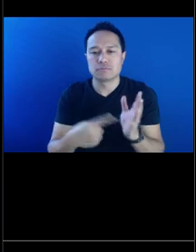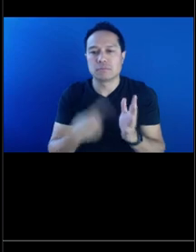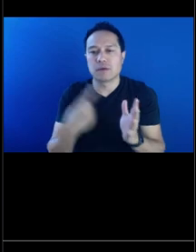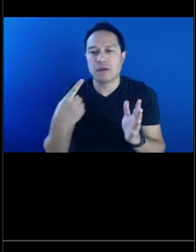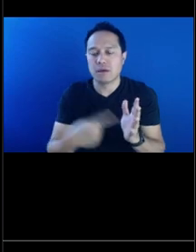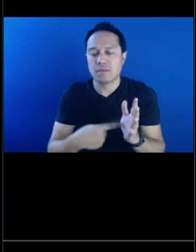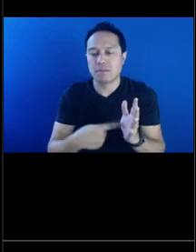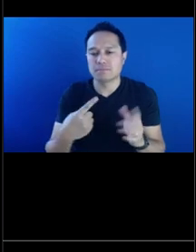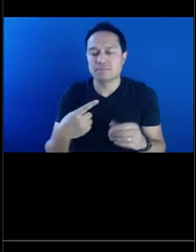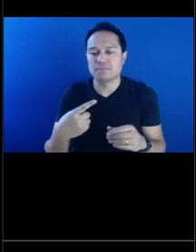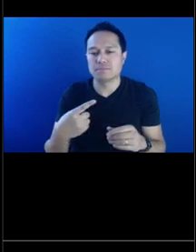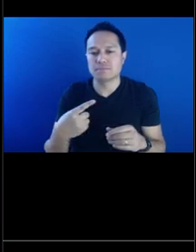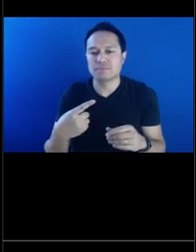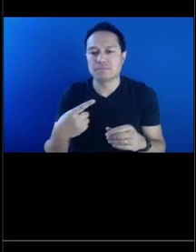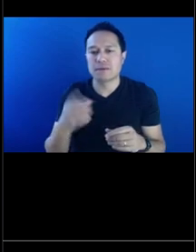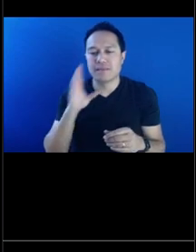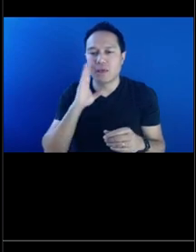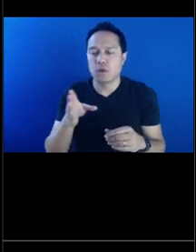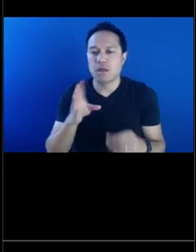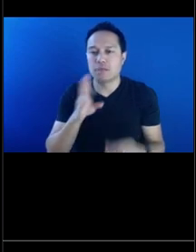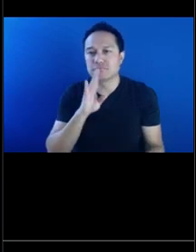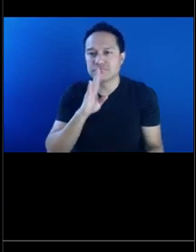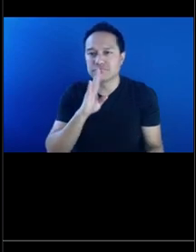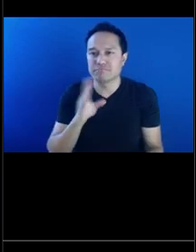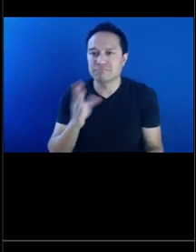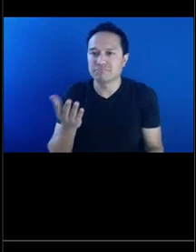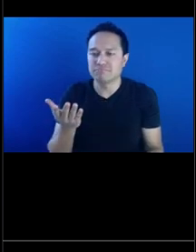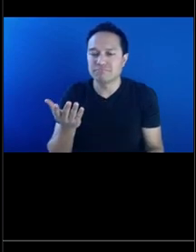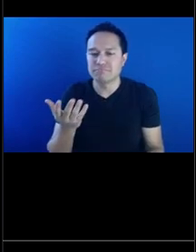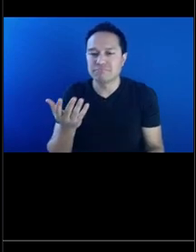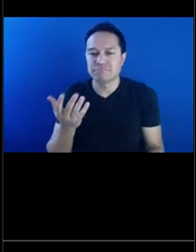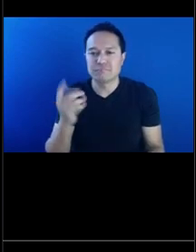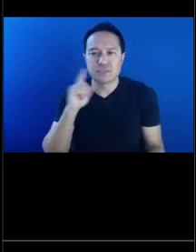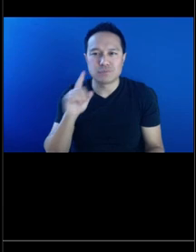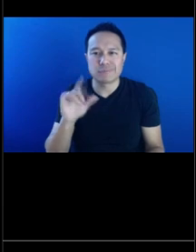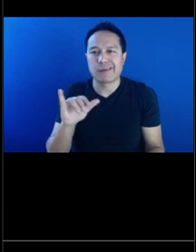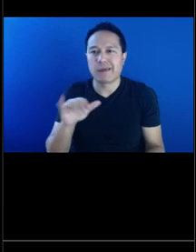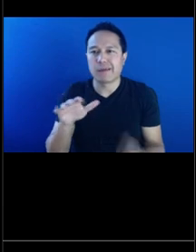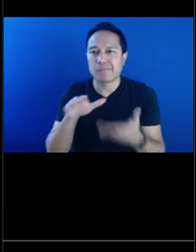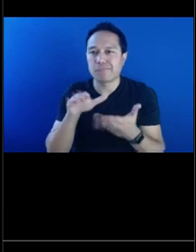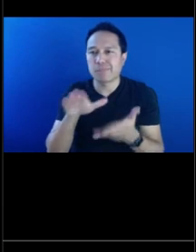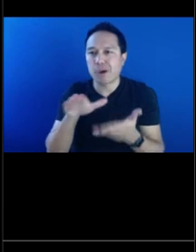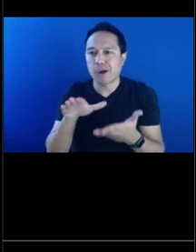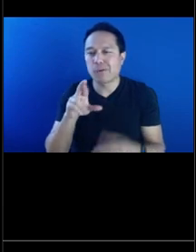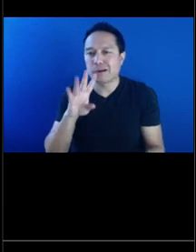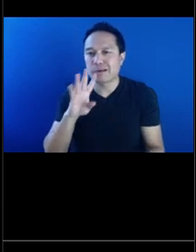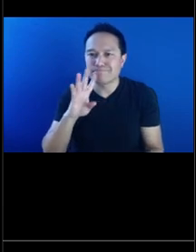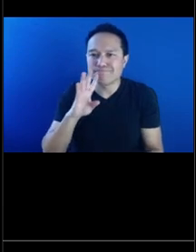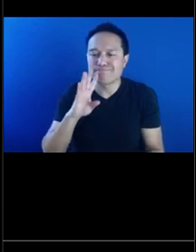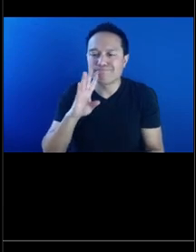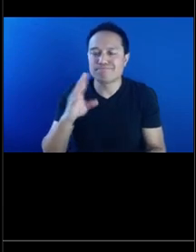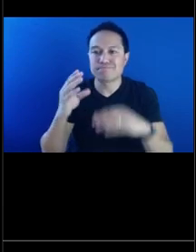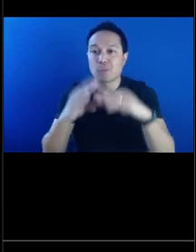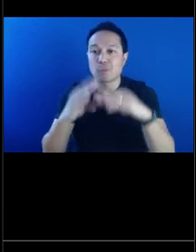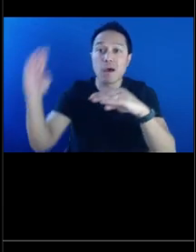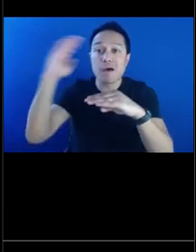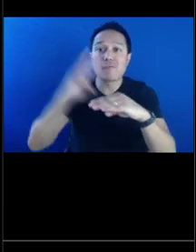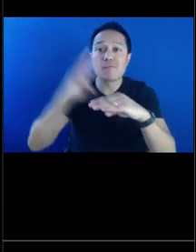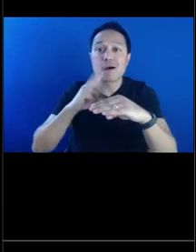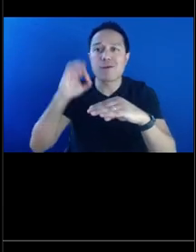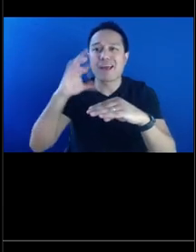they vocalize, like you'll hear them, you know, kind of making barks or noises at each other above the water. And in some of these underwater cameras,